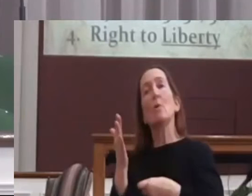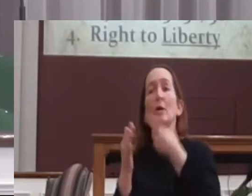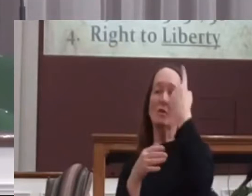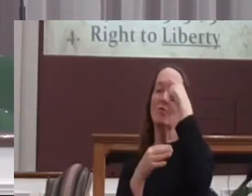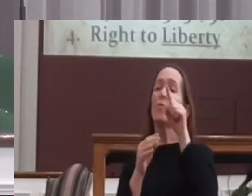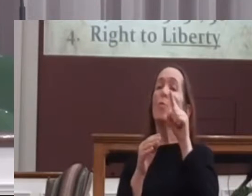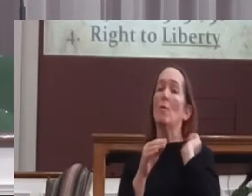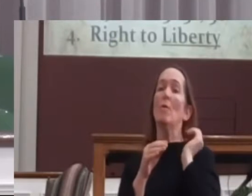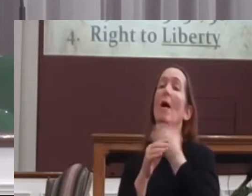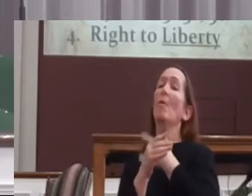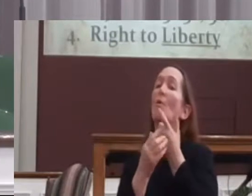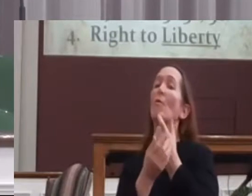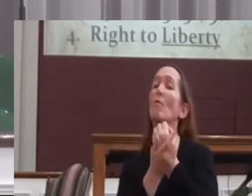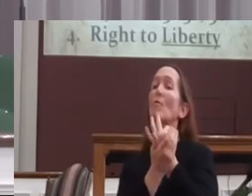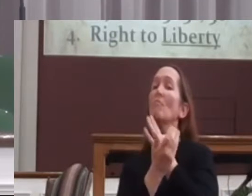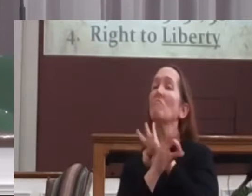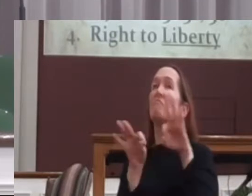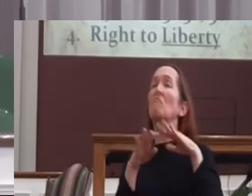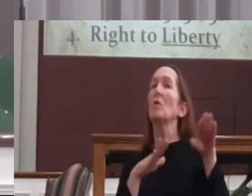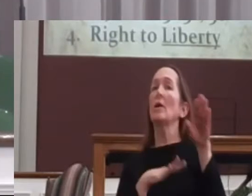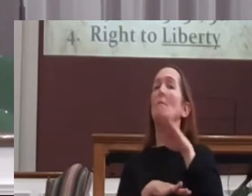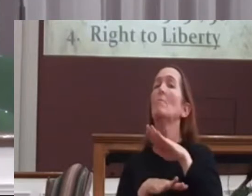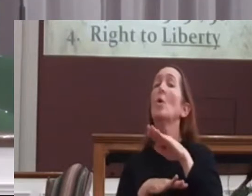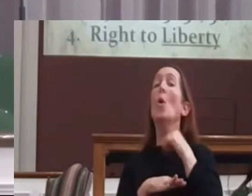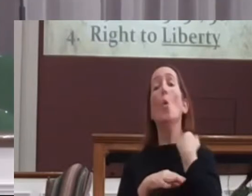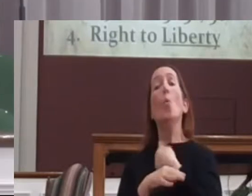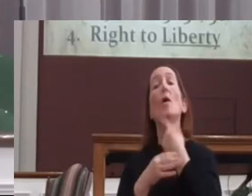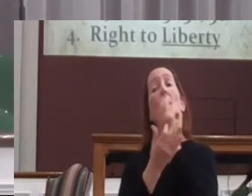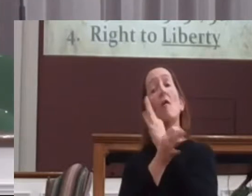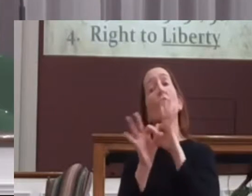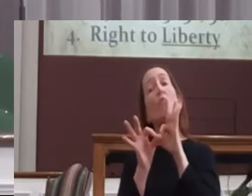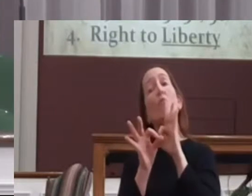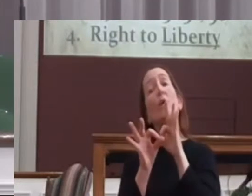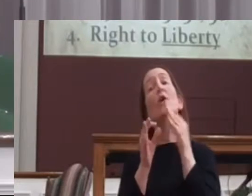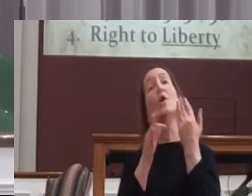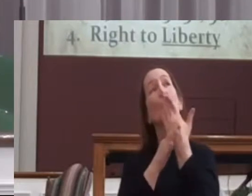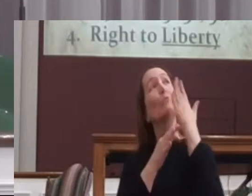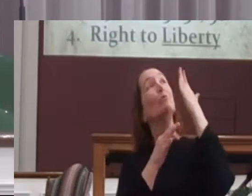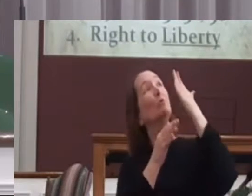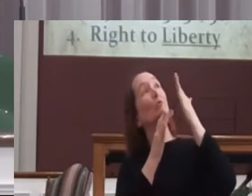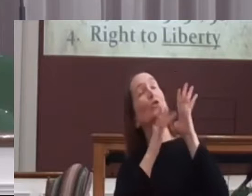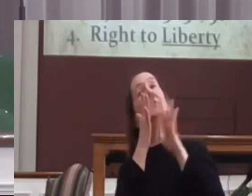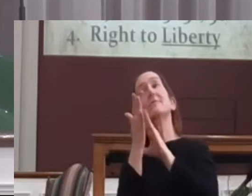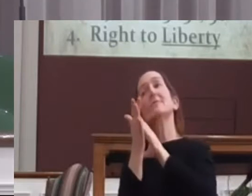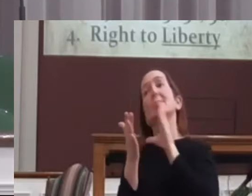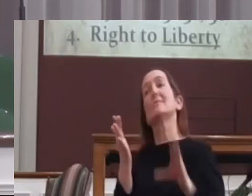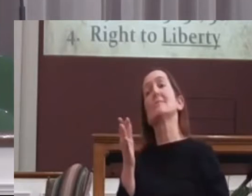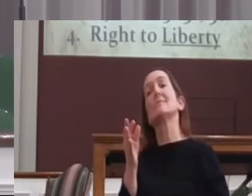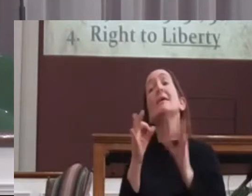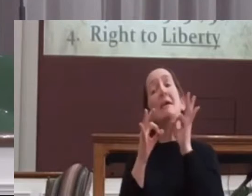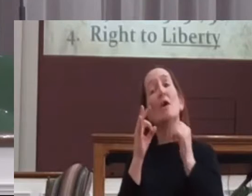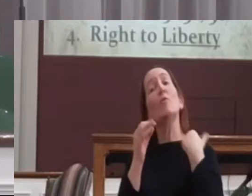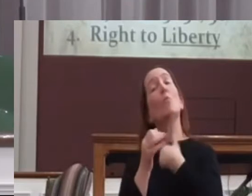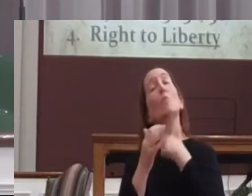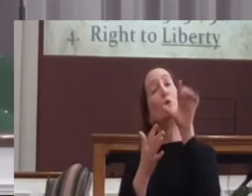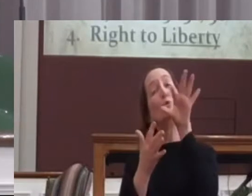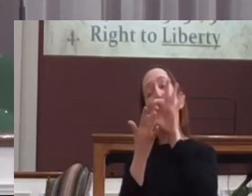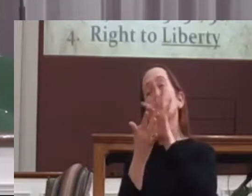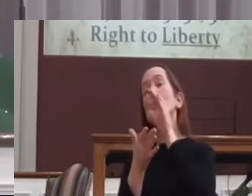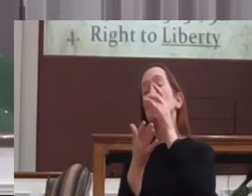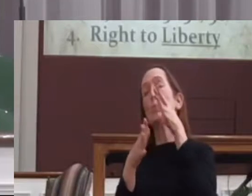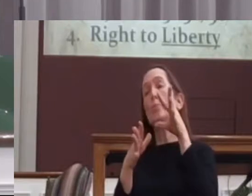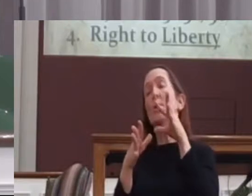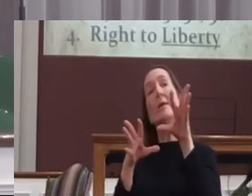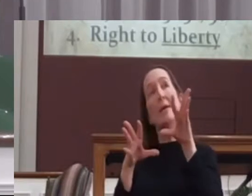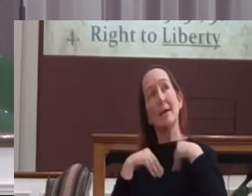for that liberty. And through it, we are free indeed. Through his Son, Jesus Christ, we have been made